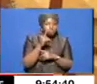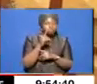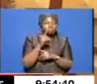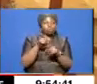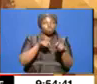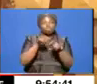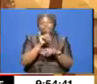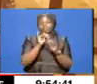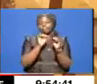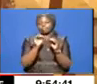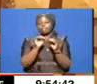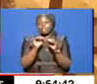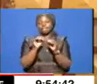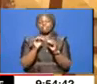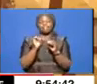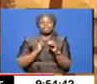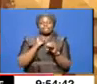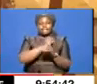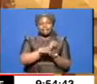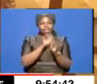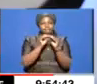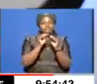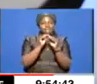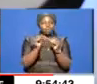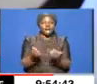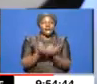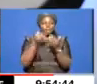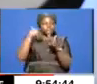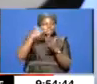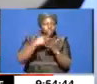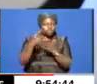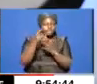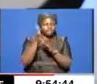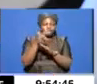shall resume next week on Thursday. Oh, more to